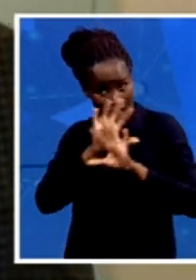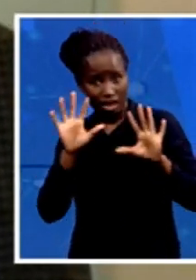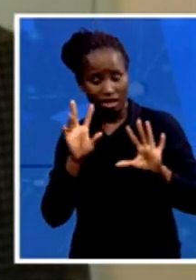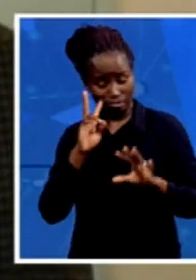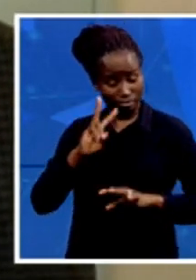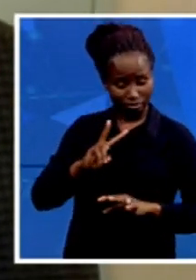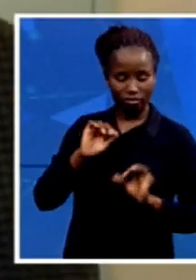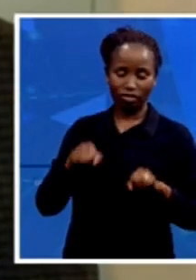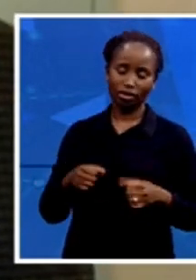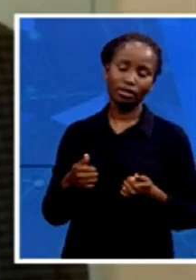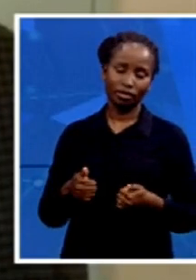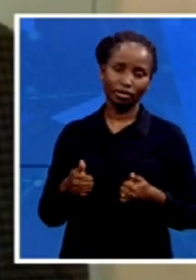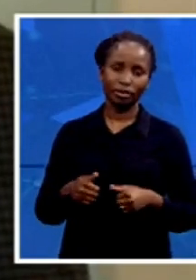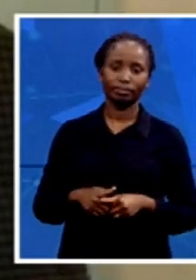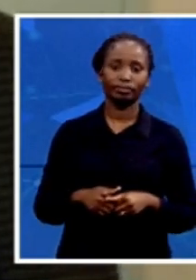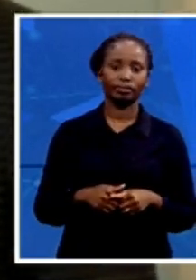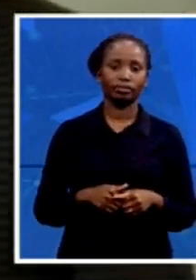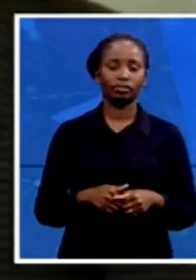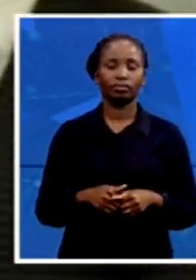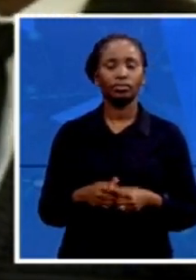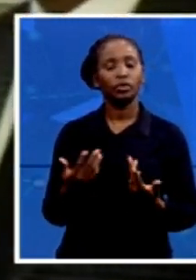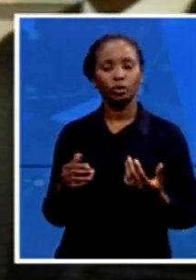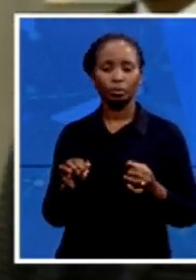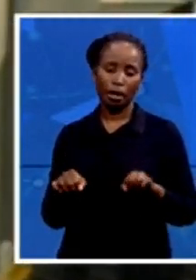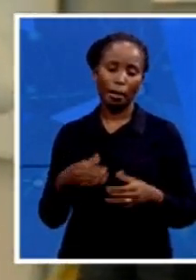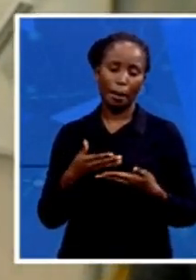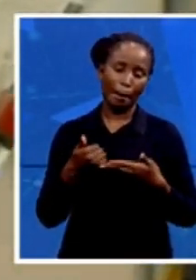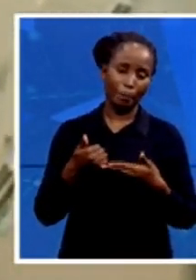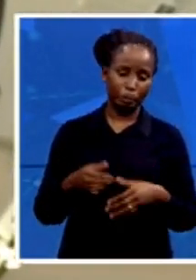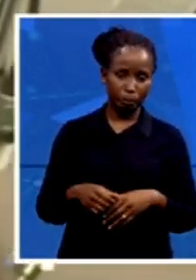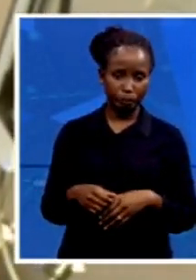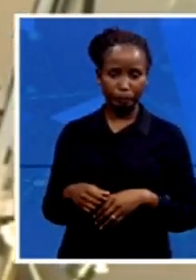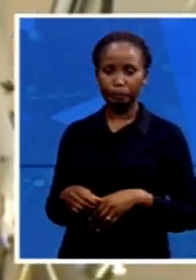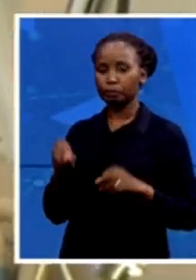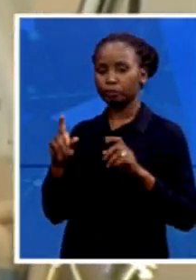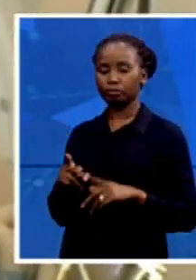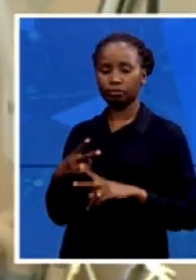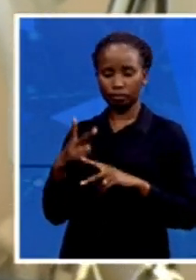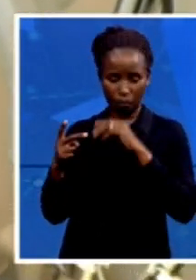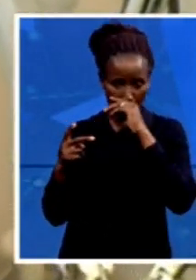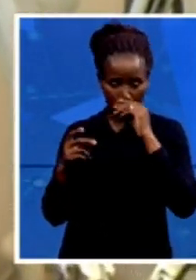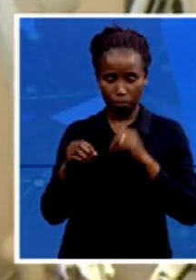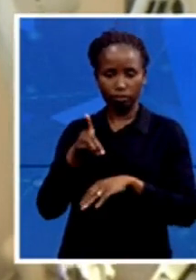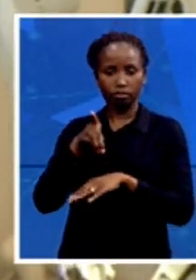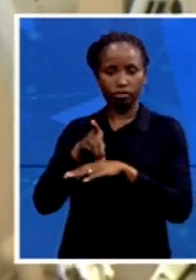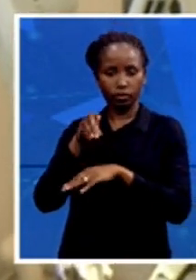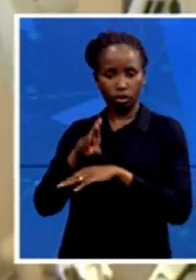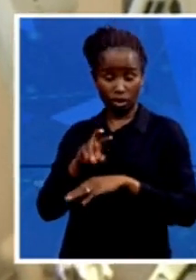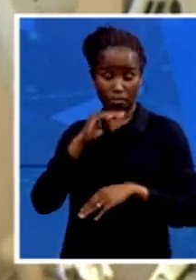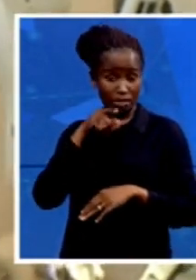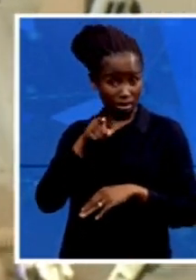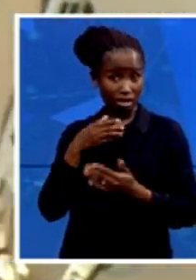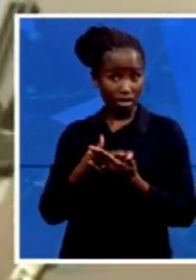of movement and vision. And then just lastly, Doctor, does this mean you'll be able to help more patients within the public